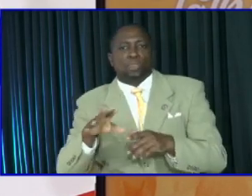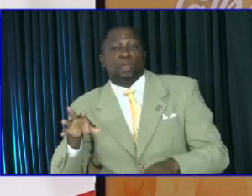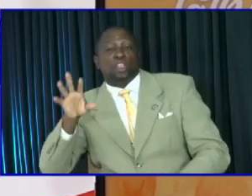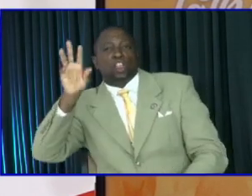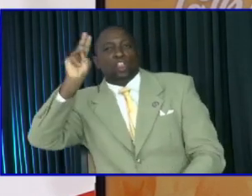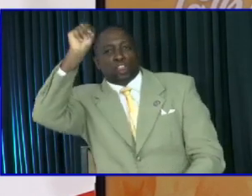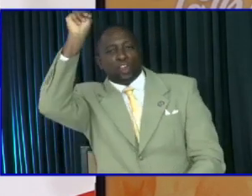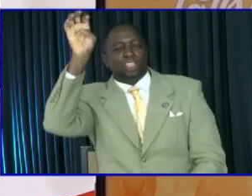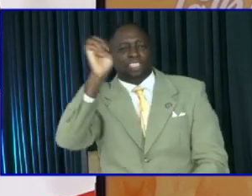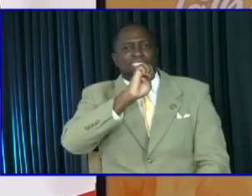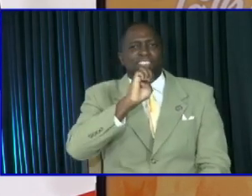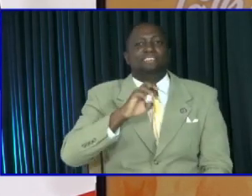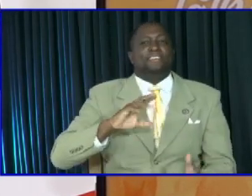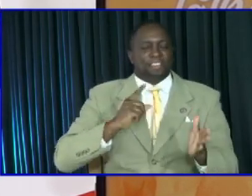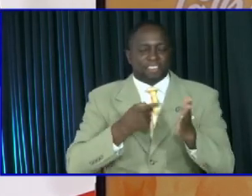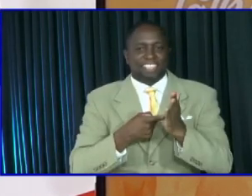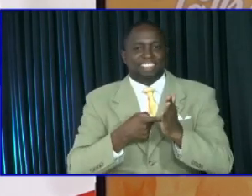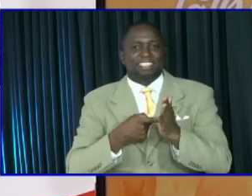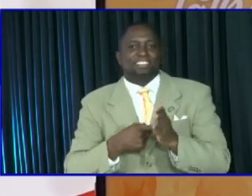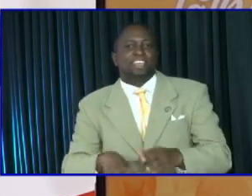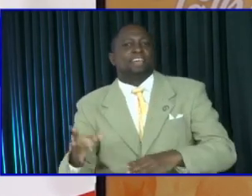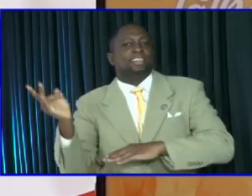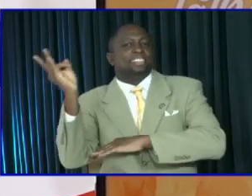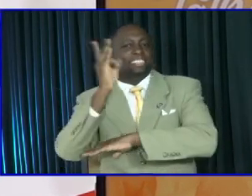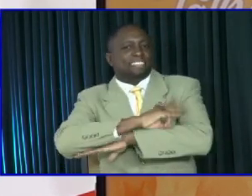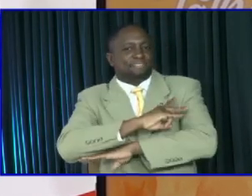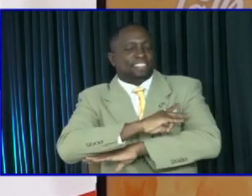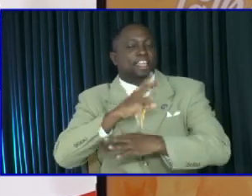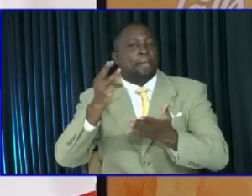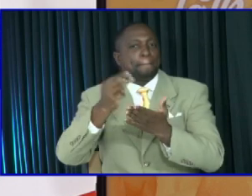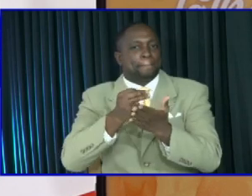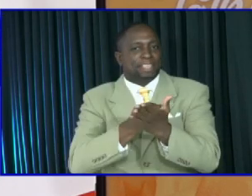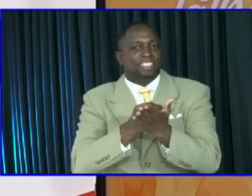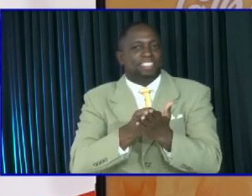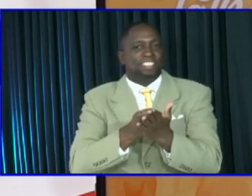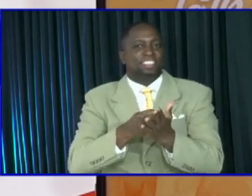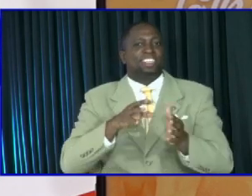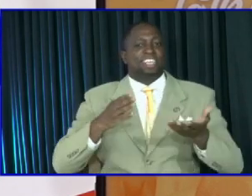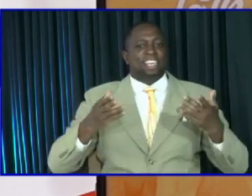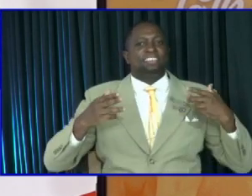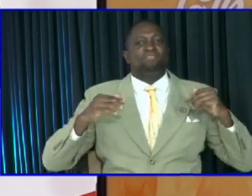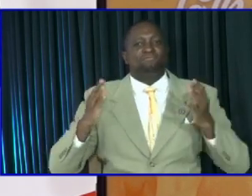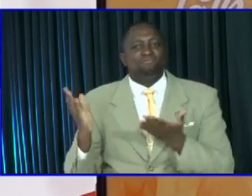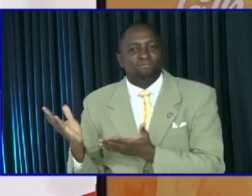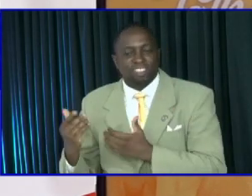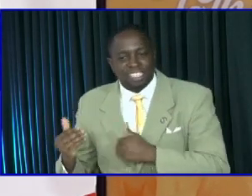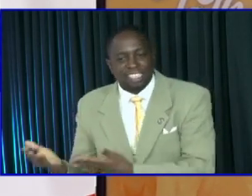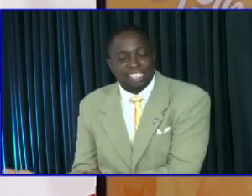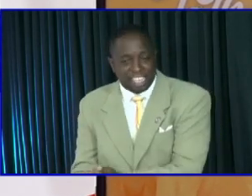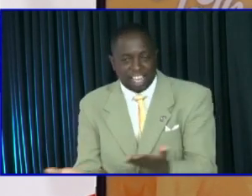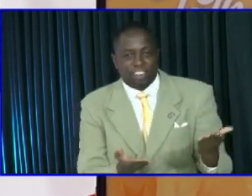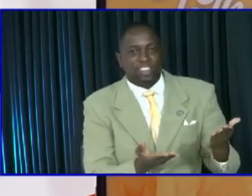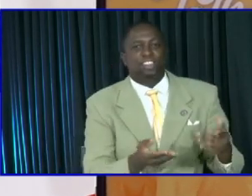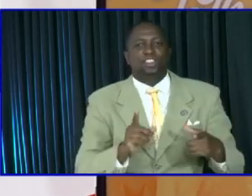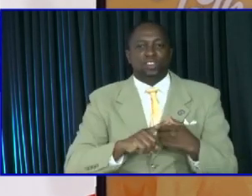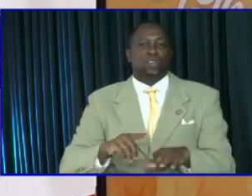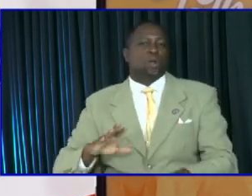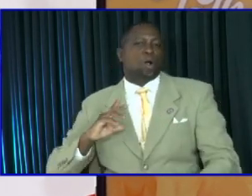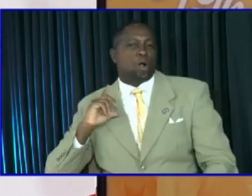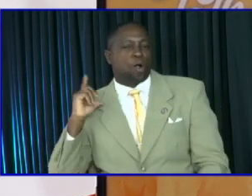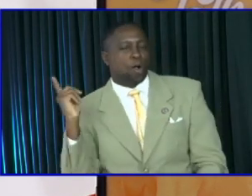Conference. This is the Advent message beaming throughout the length and breadth of the island of Jamaica to the ends of the